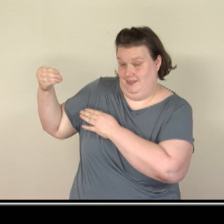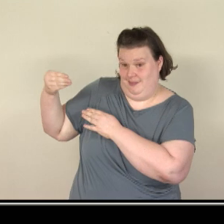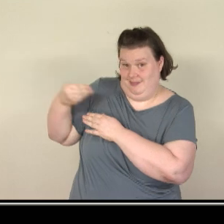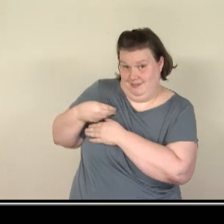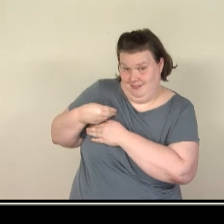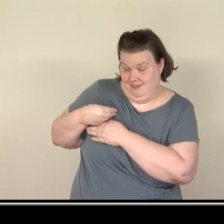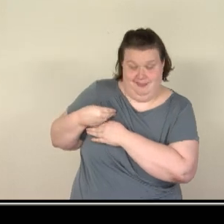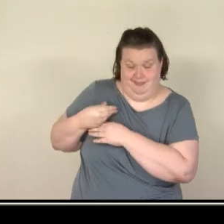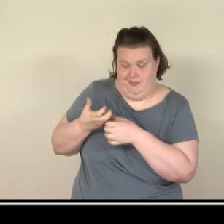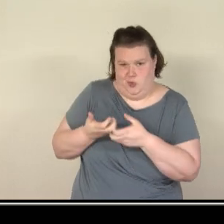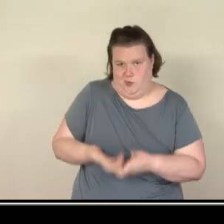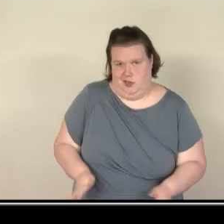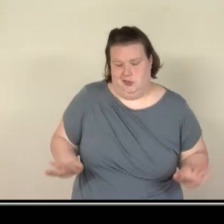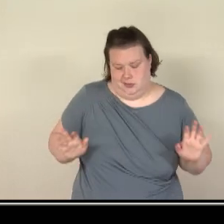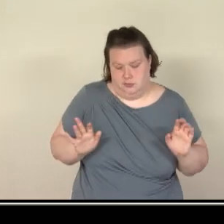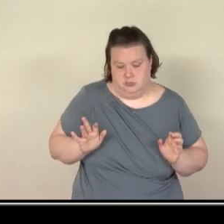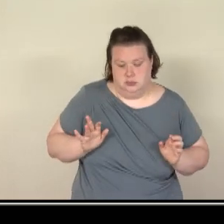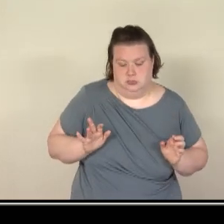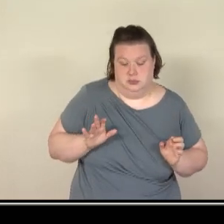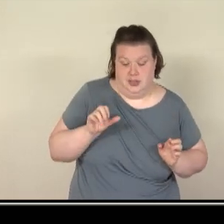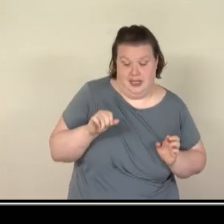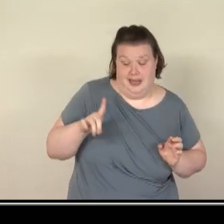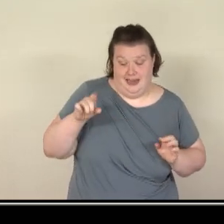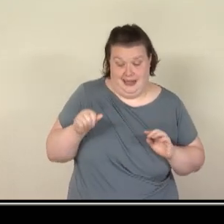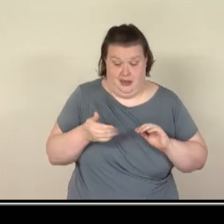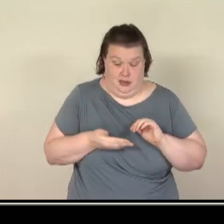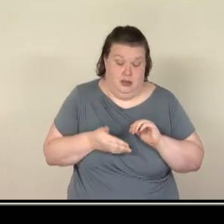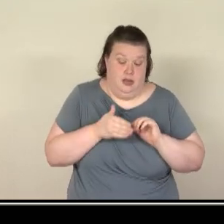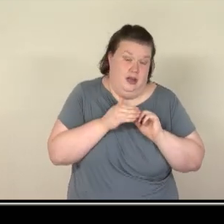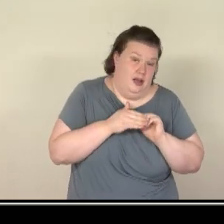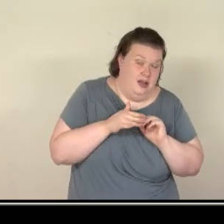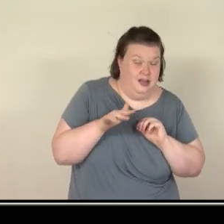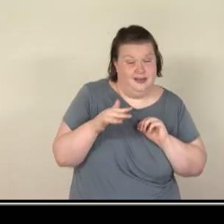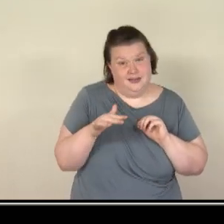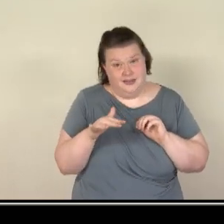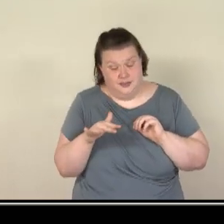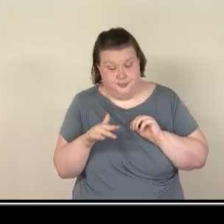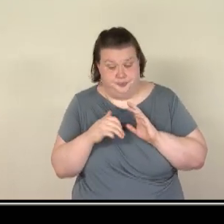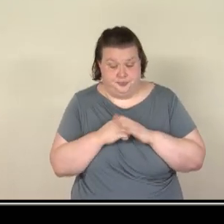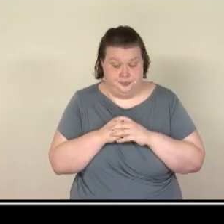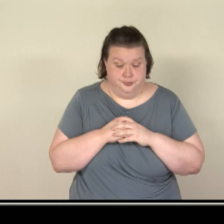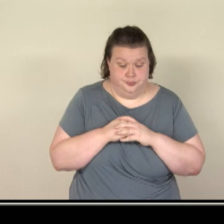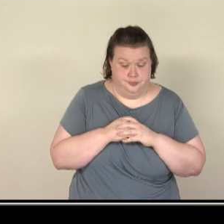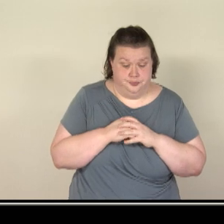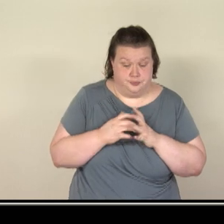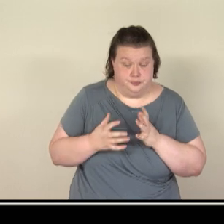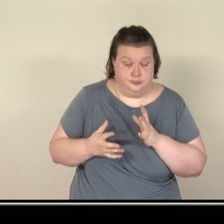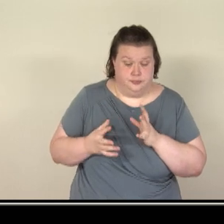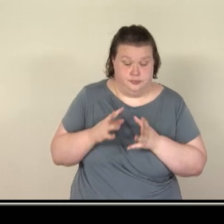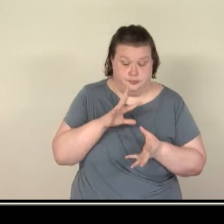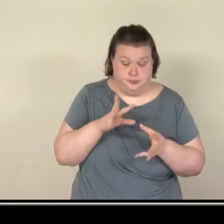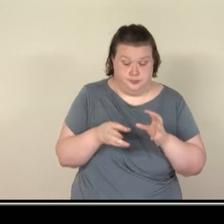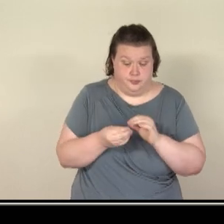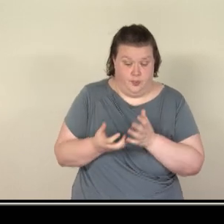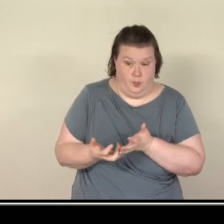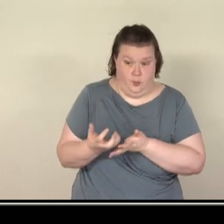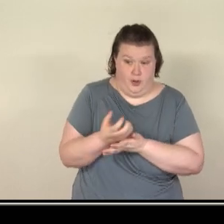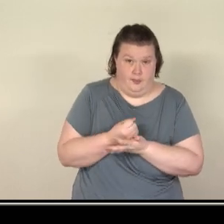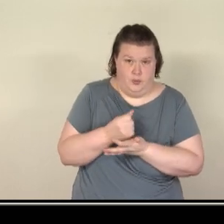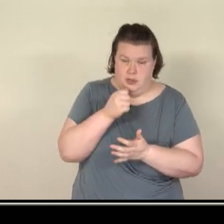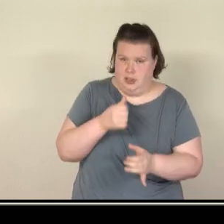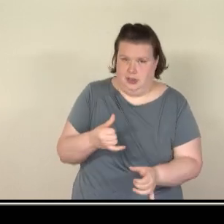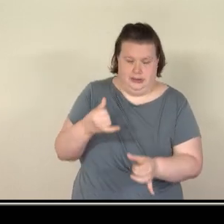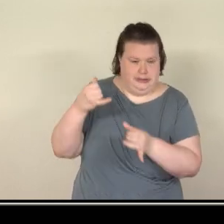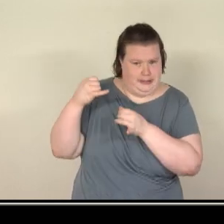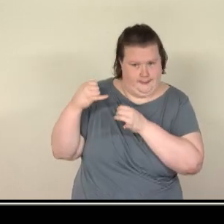harmless. Now, even though our ADA is up somewhat, we're still not going to see the total revenues that we have in the